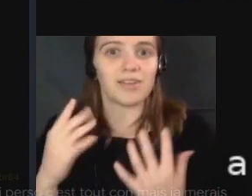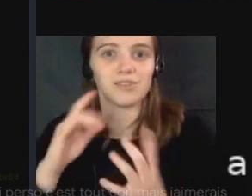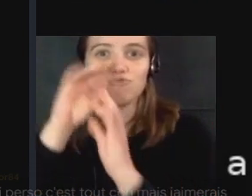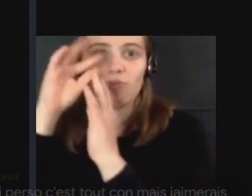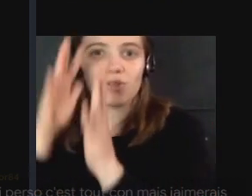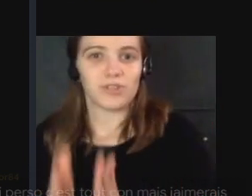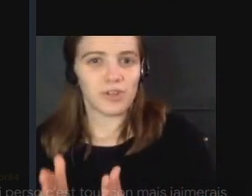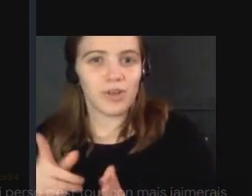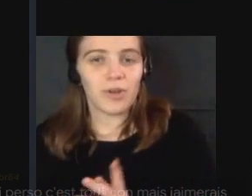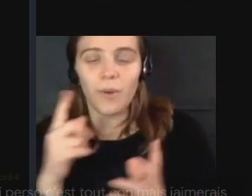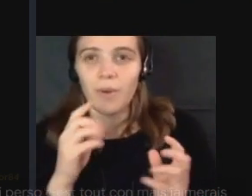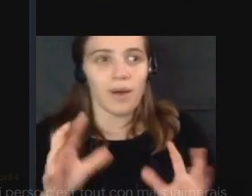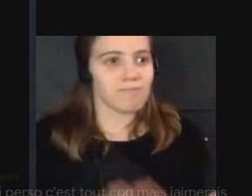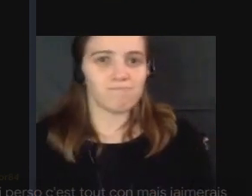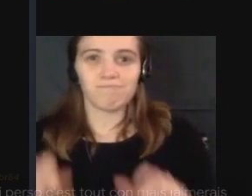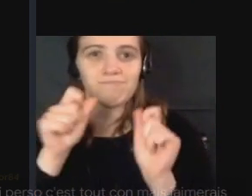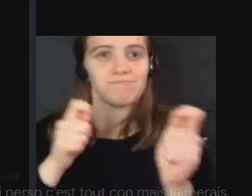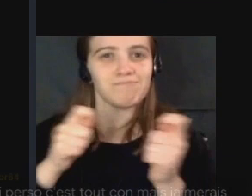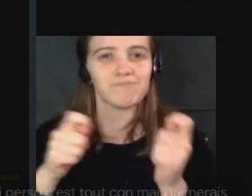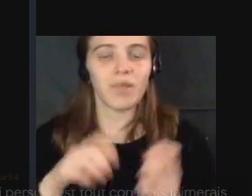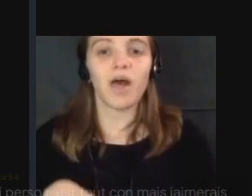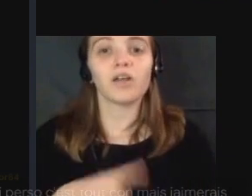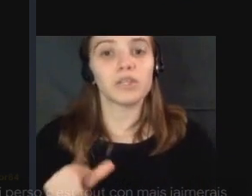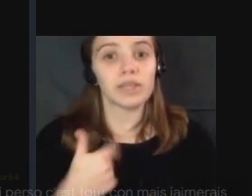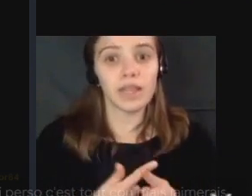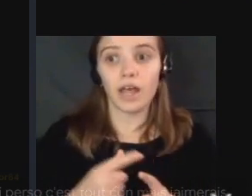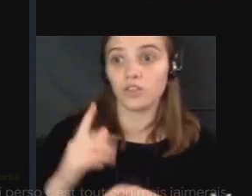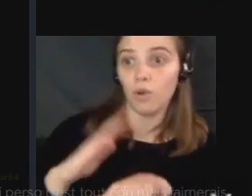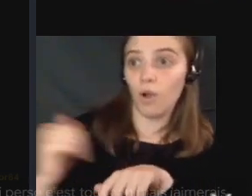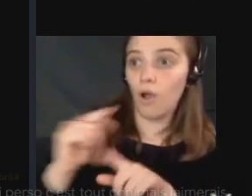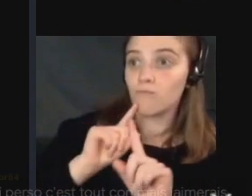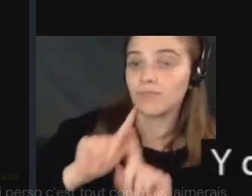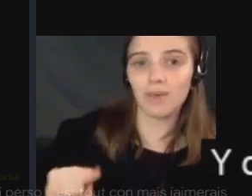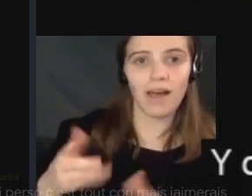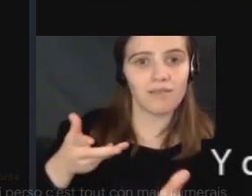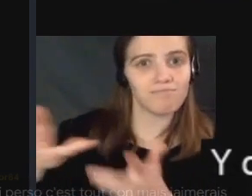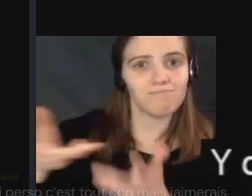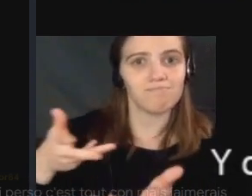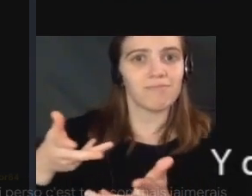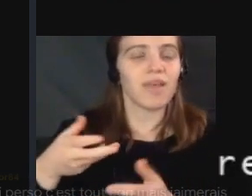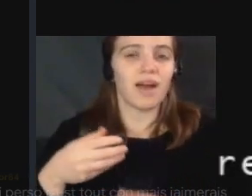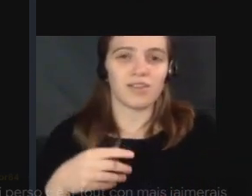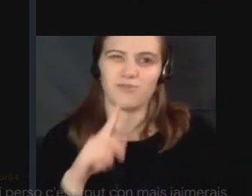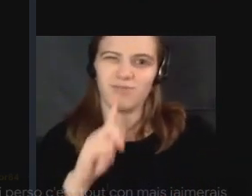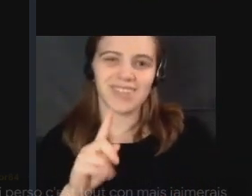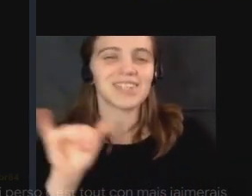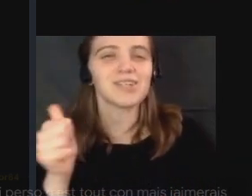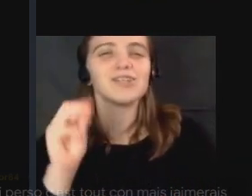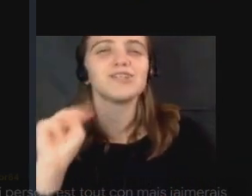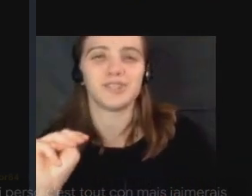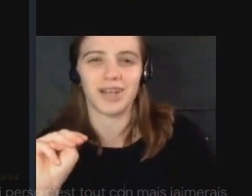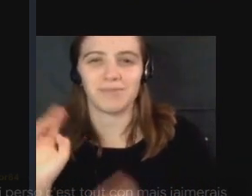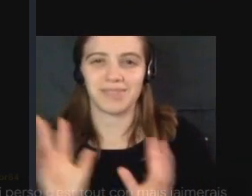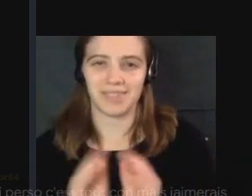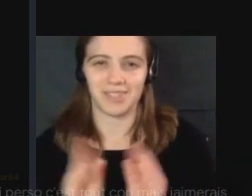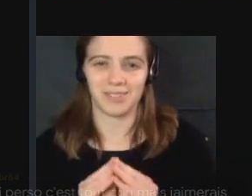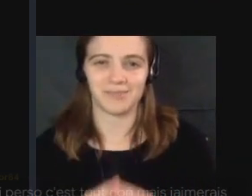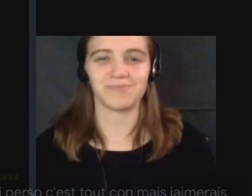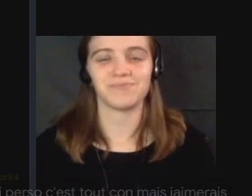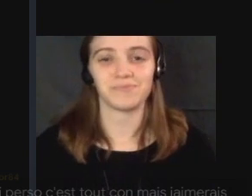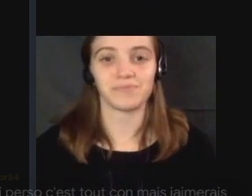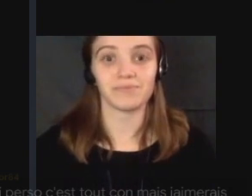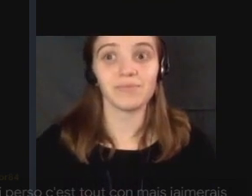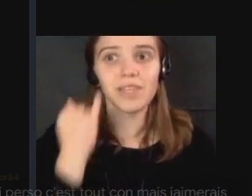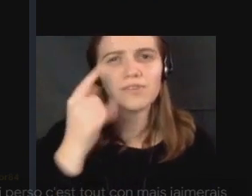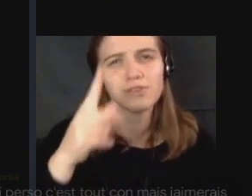bien joué. Improvise, you call and respond, play notes with and to each other. It's a jam session. And if you think about your best